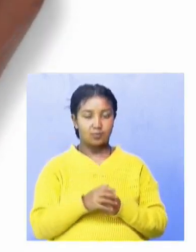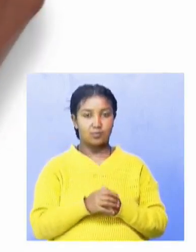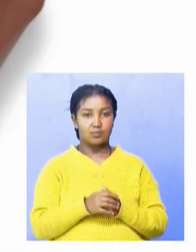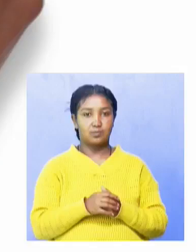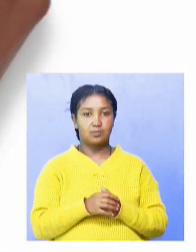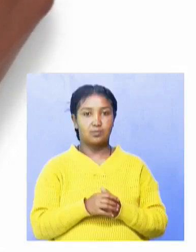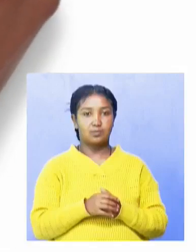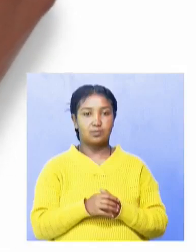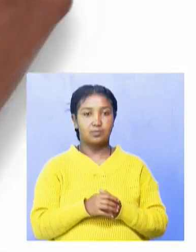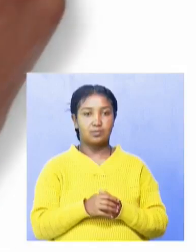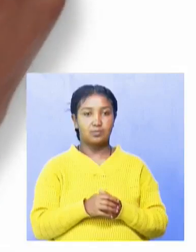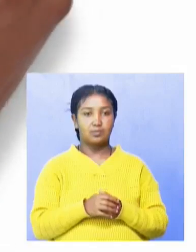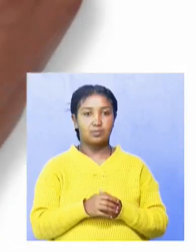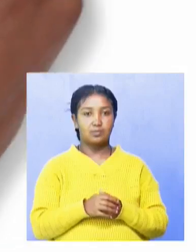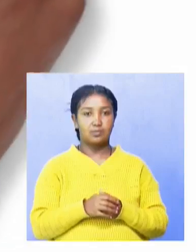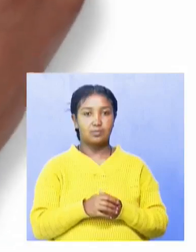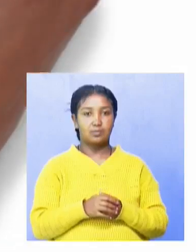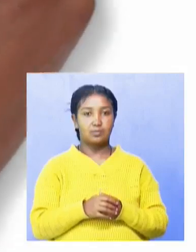this sentence